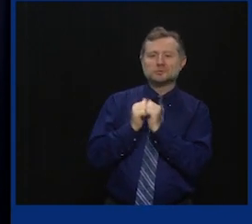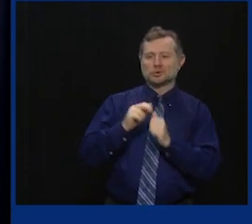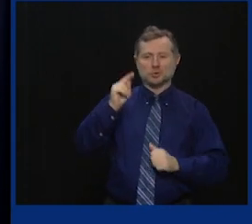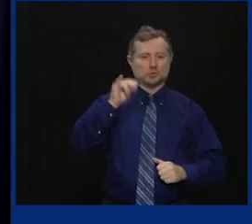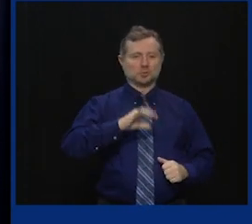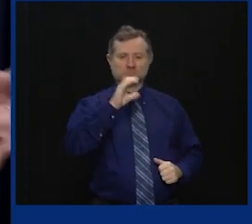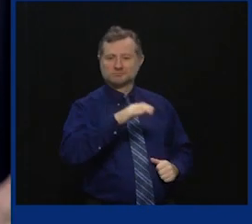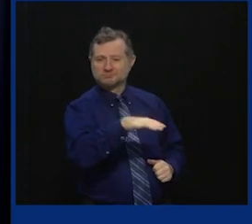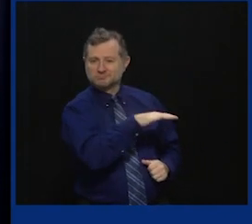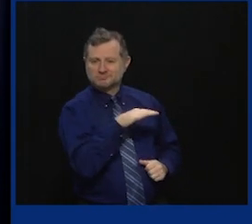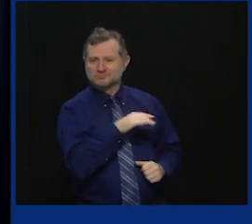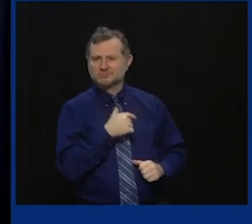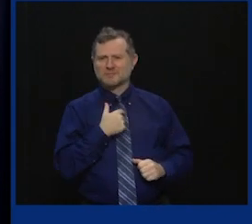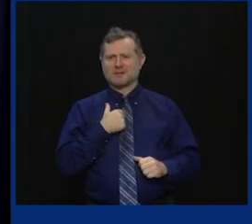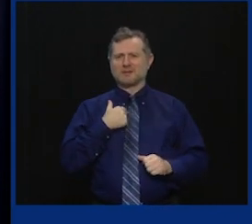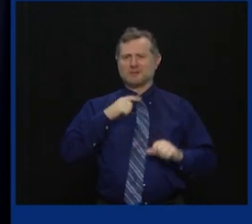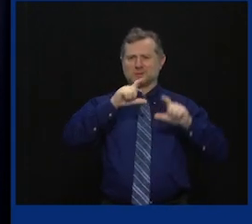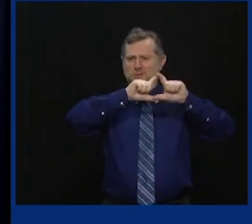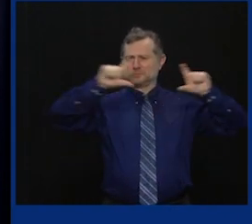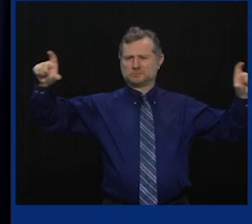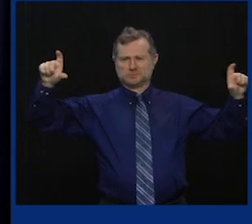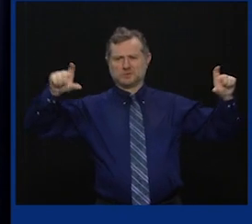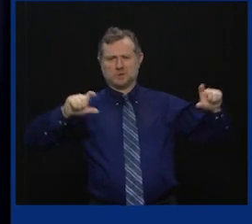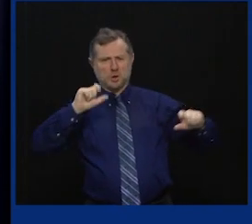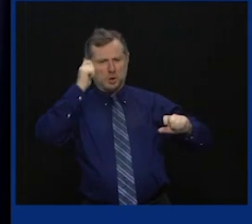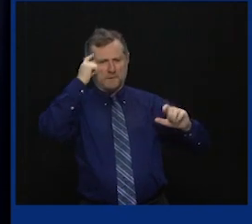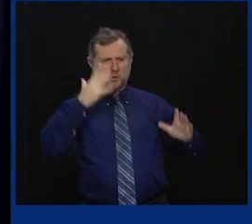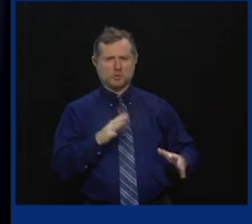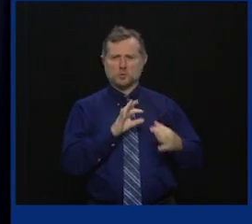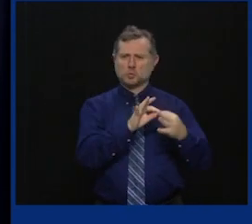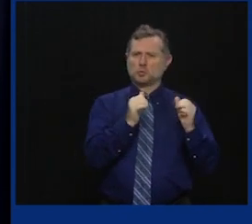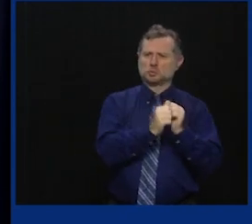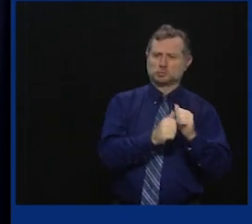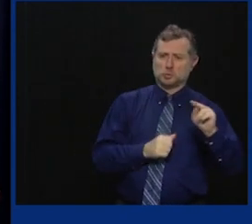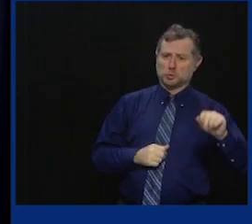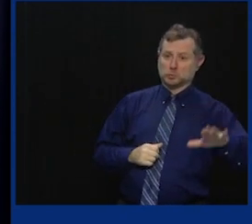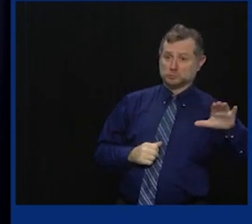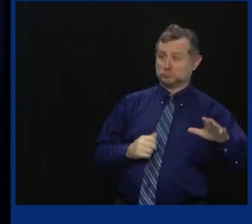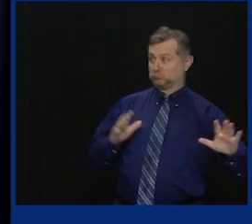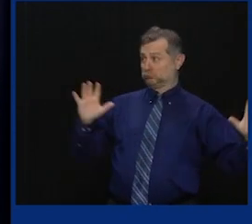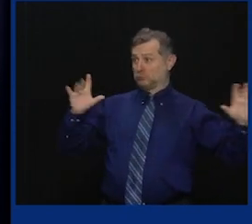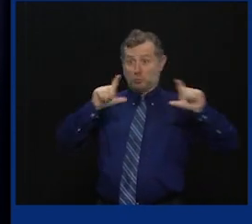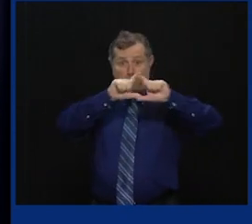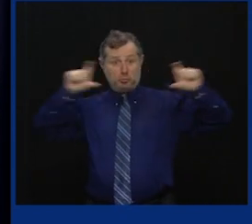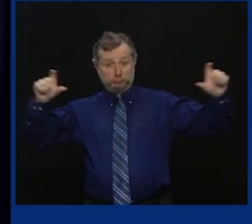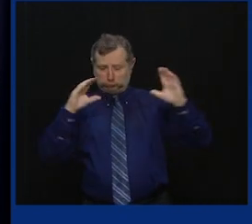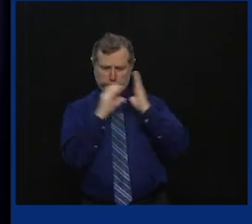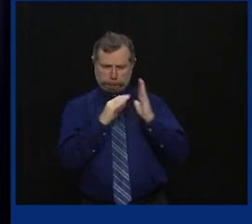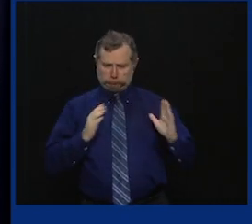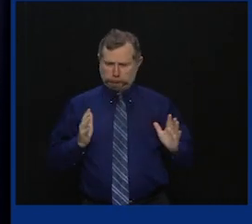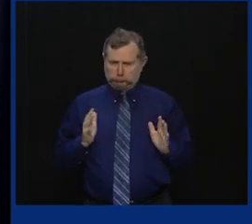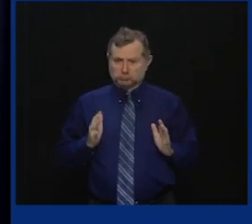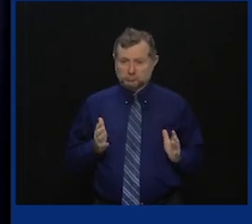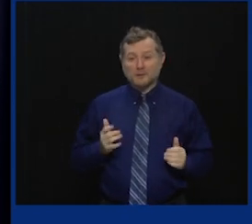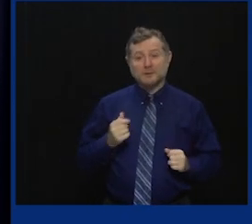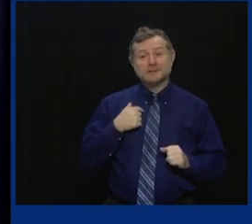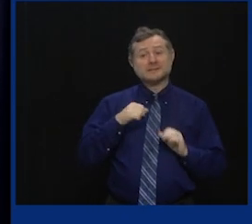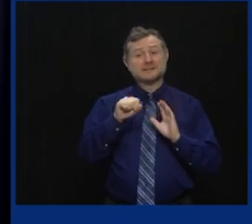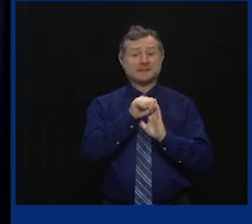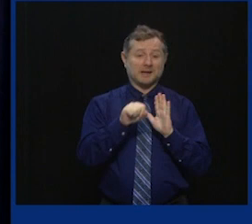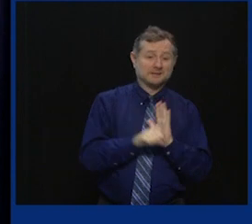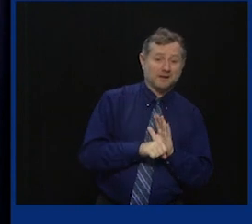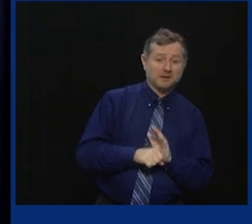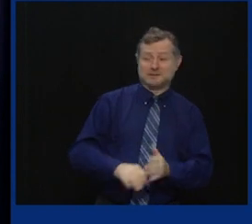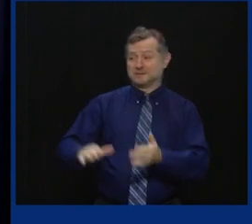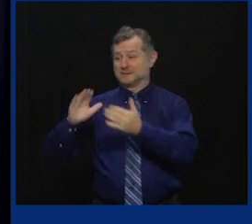in cooperation with the City of New York. We're working closely, State Department of Corrections, City Department of Corrections, constant